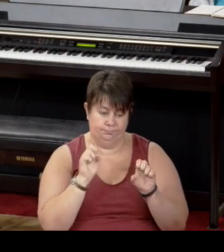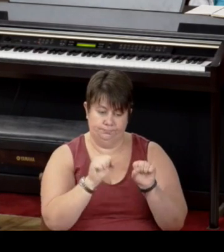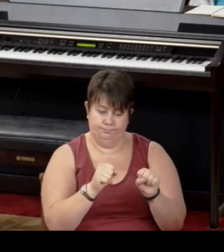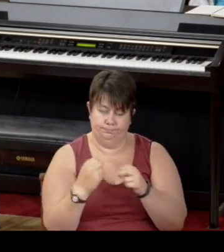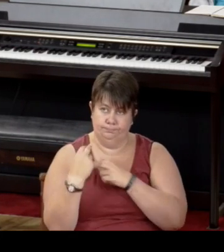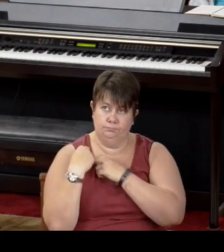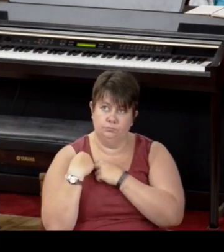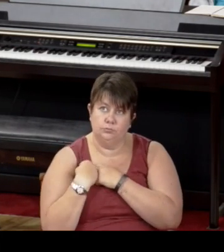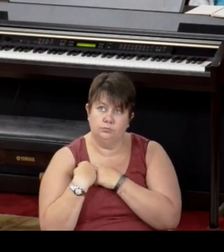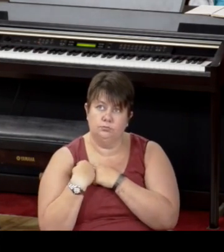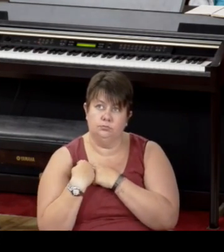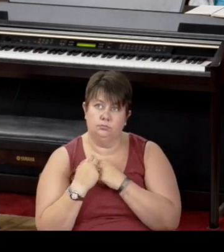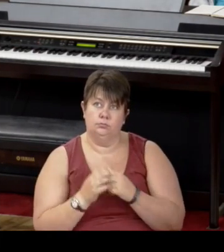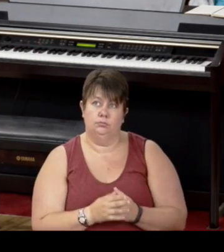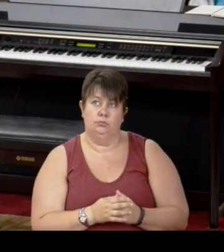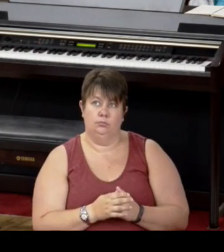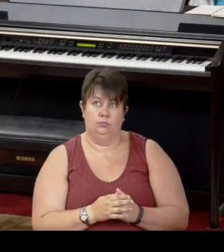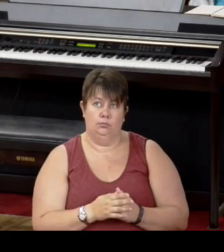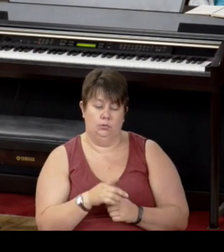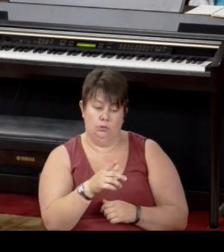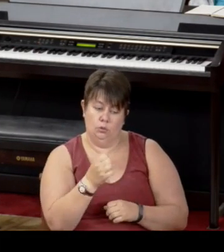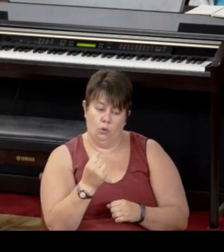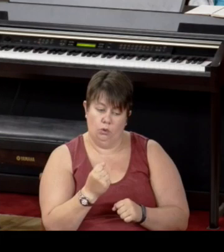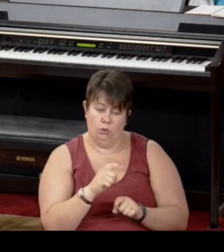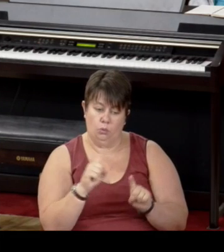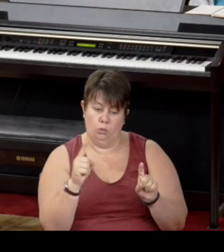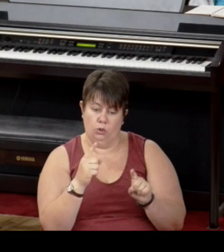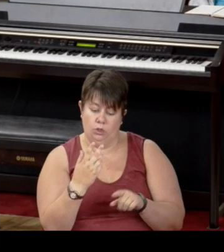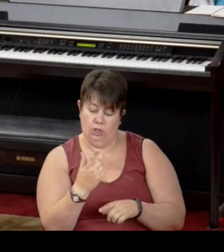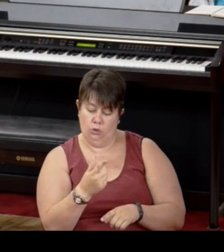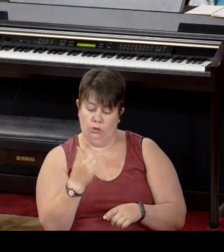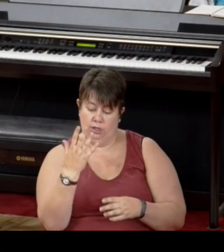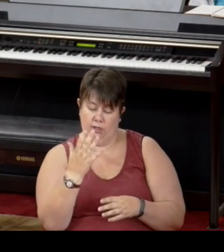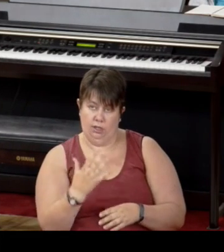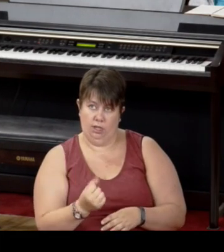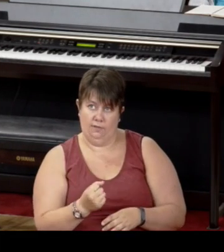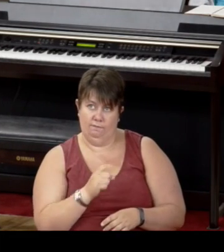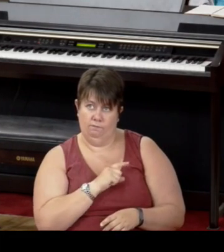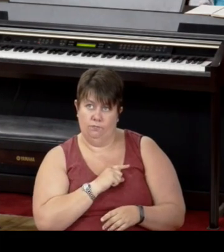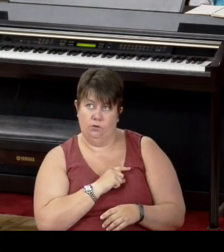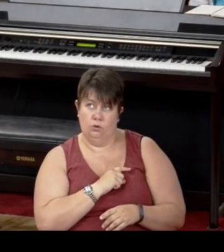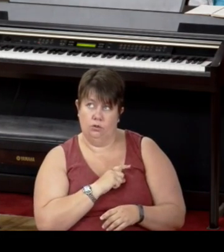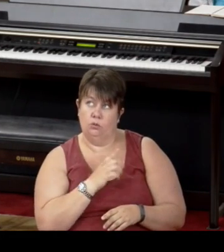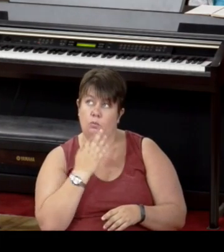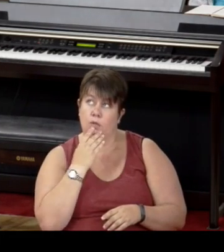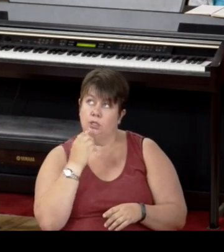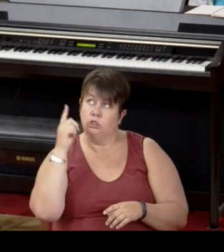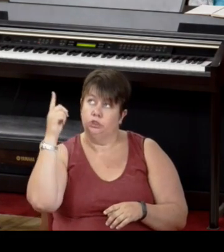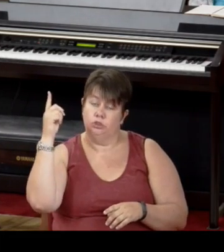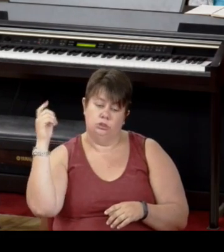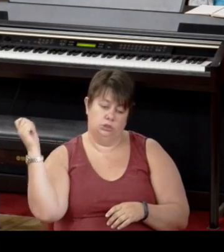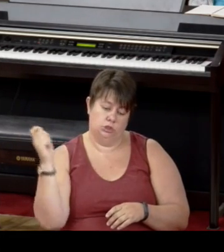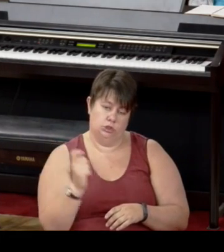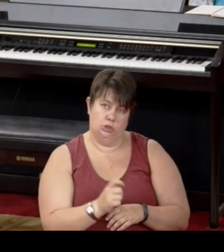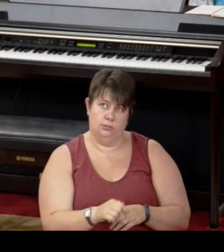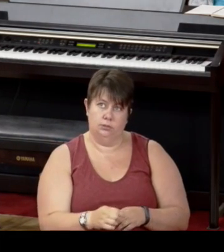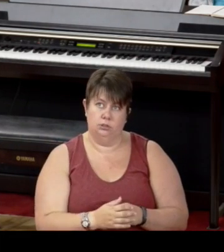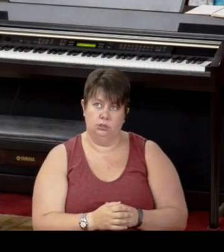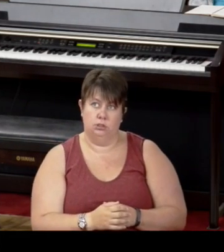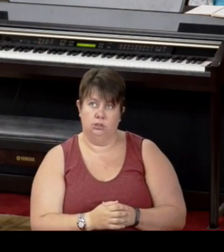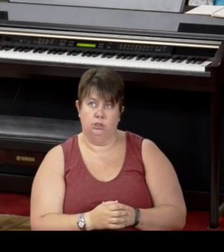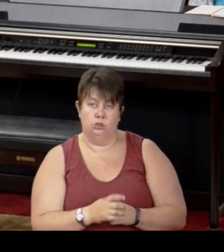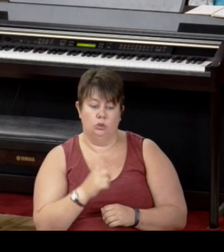you except to hold on to what you have until I come. To the one